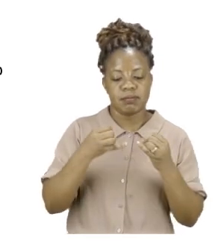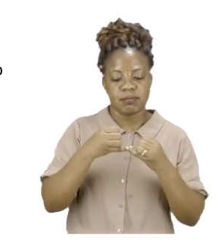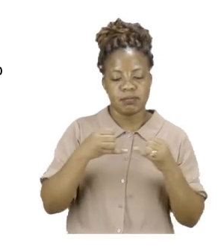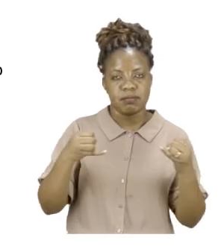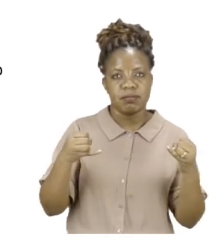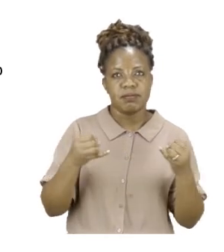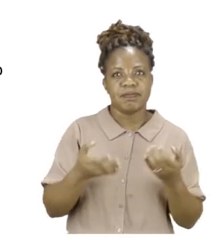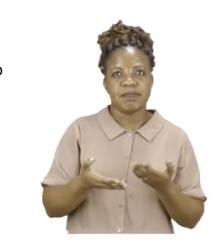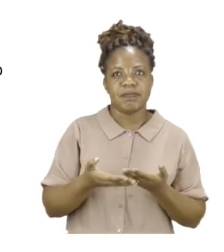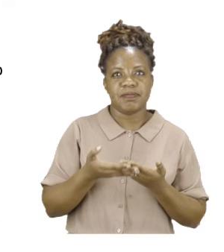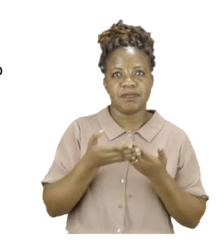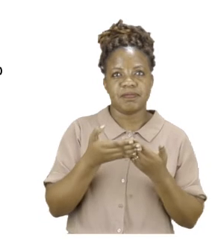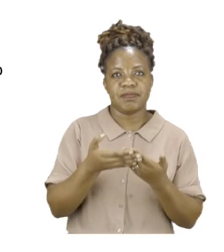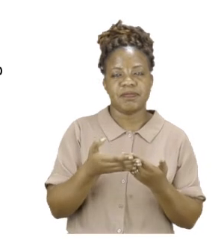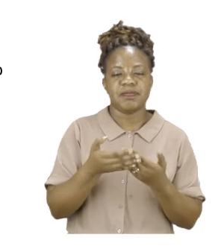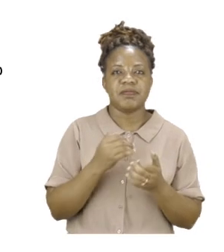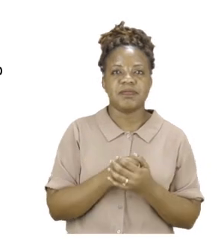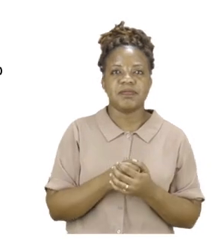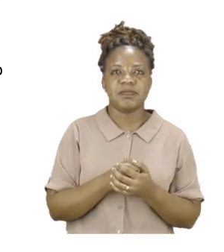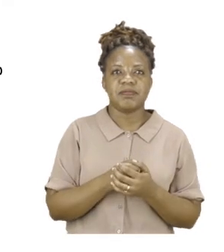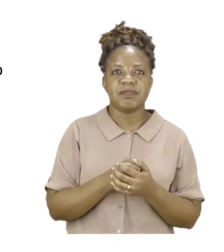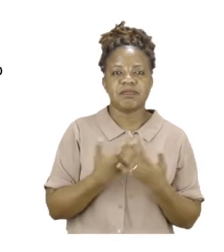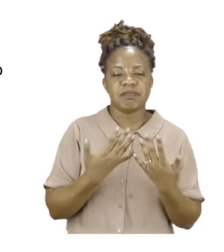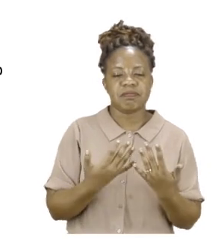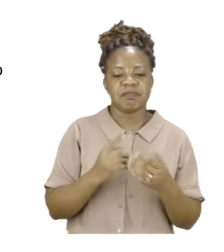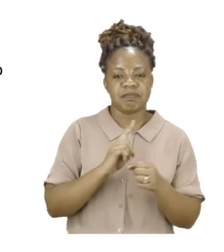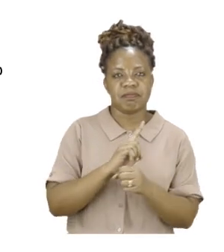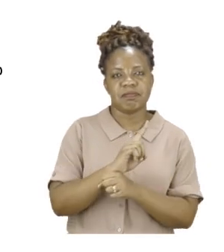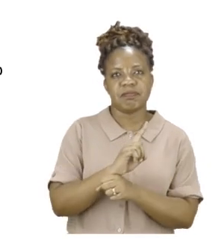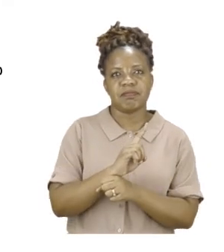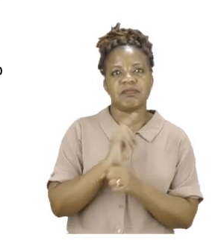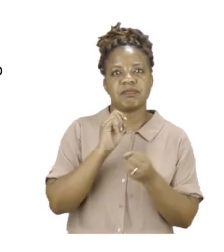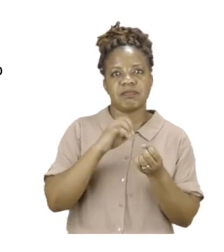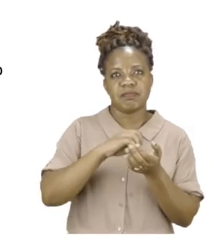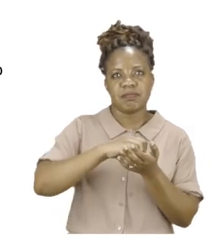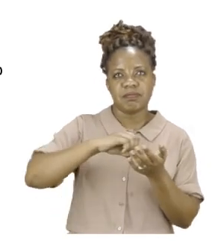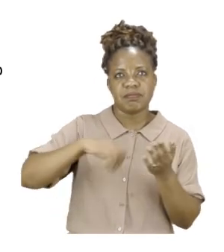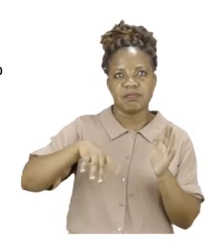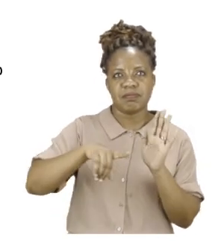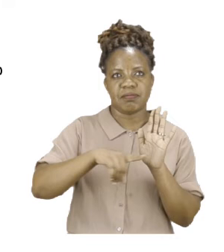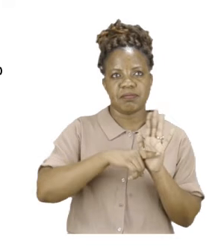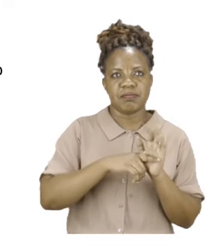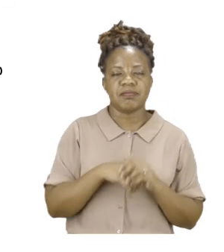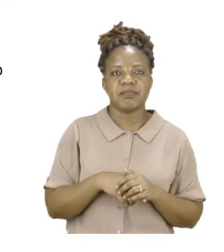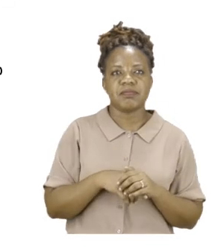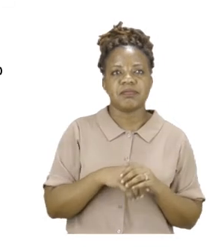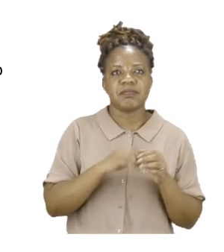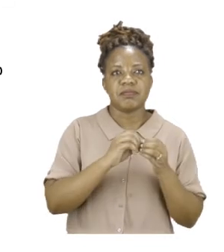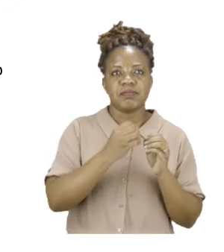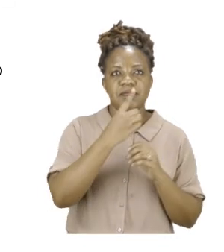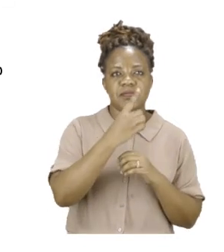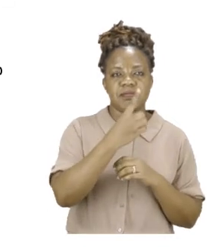the subtraction or the takeaway together. Now the first one says 17